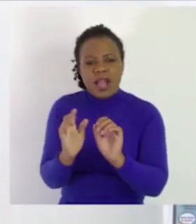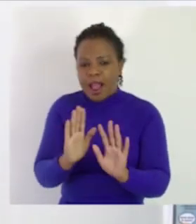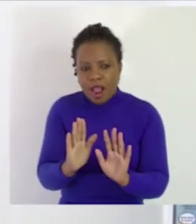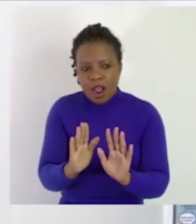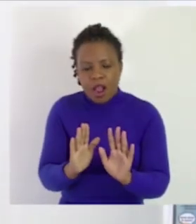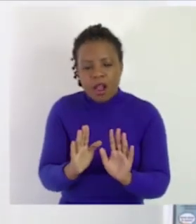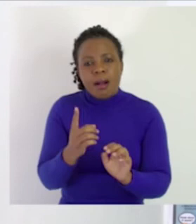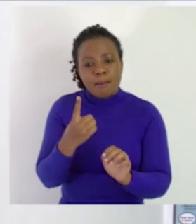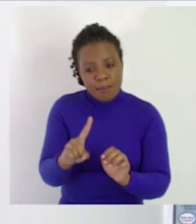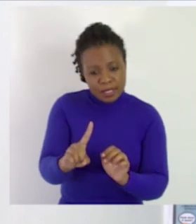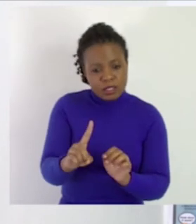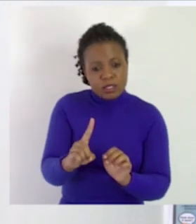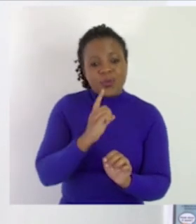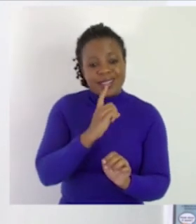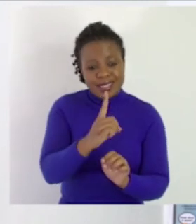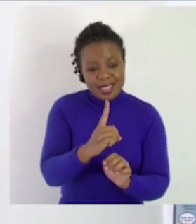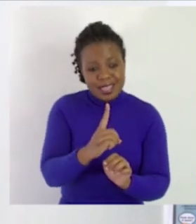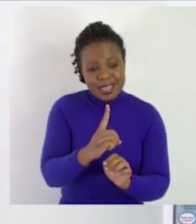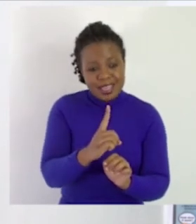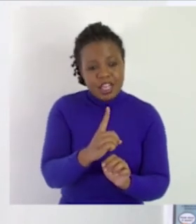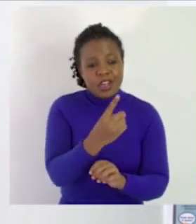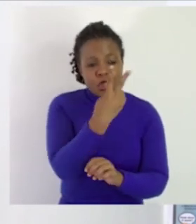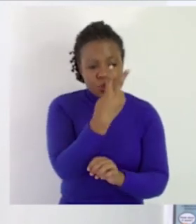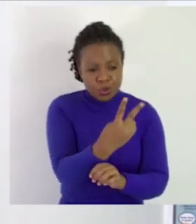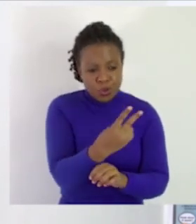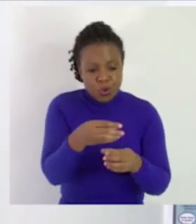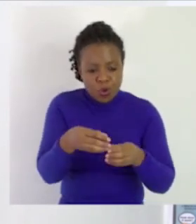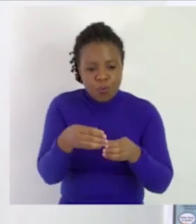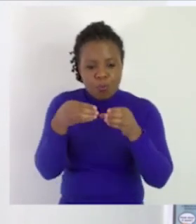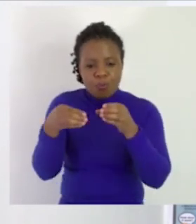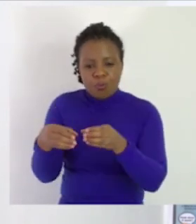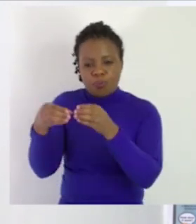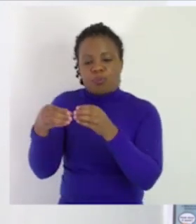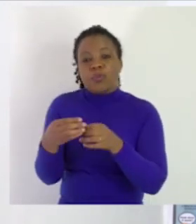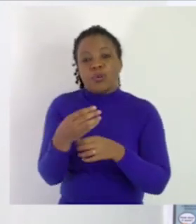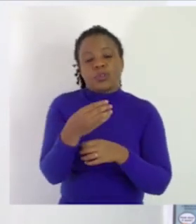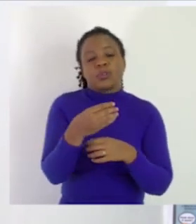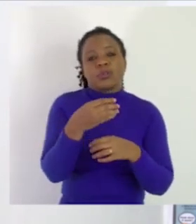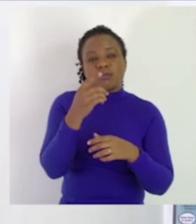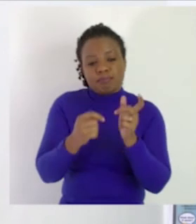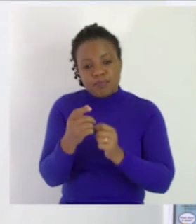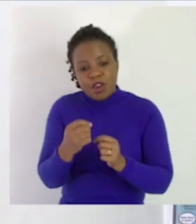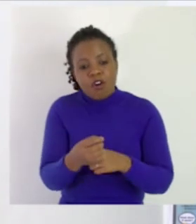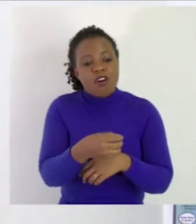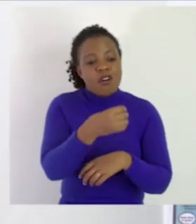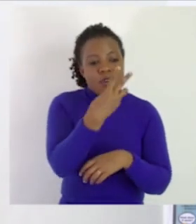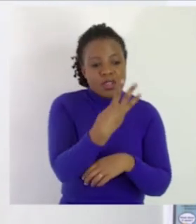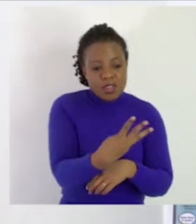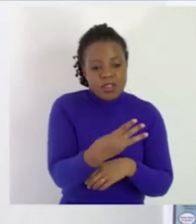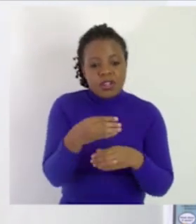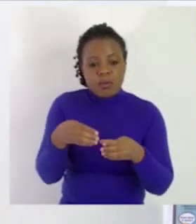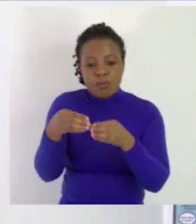say milk, 2 bottles of milk, 3 bottles of milk,